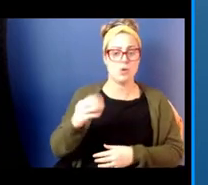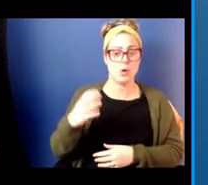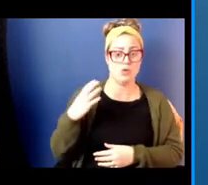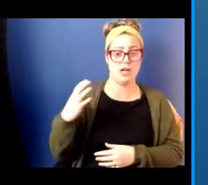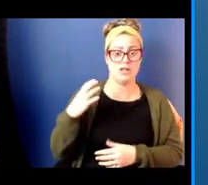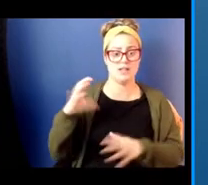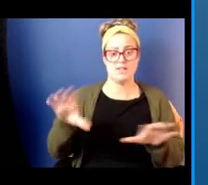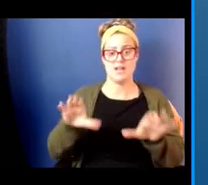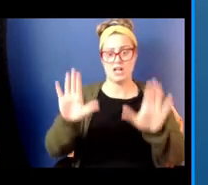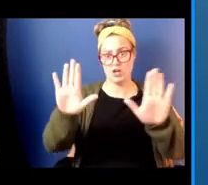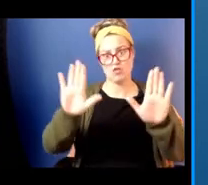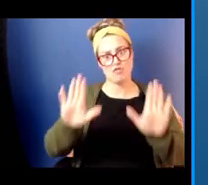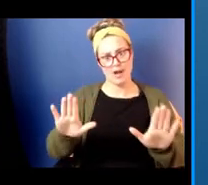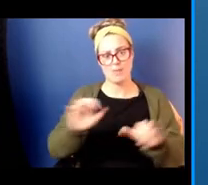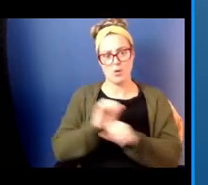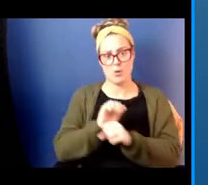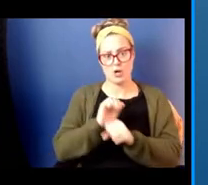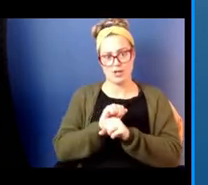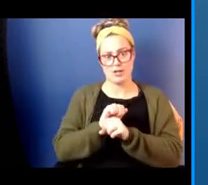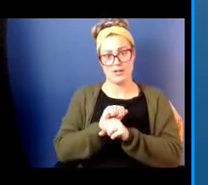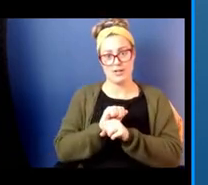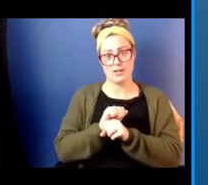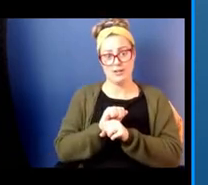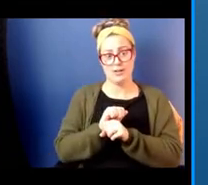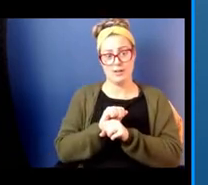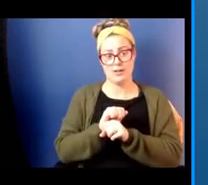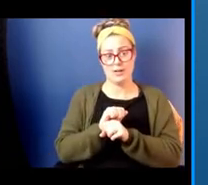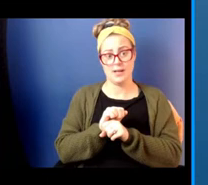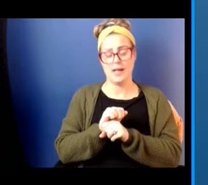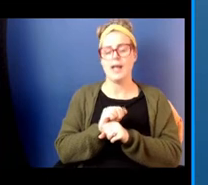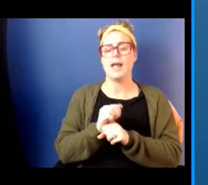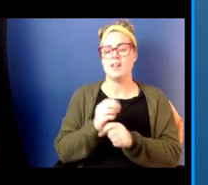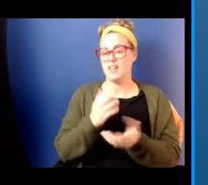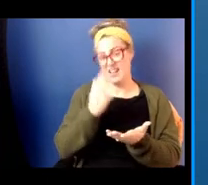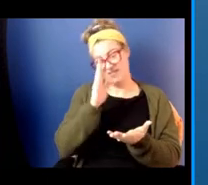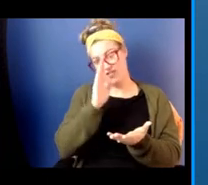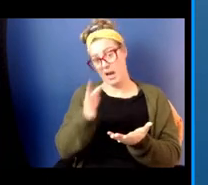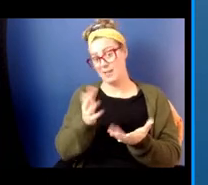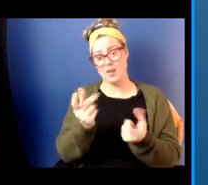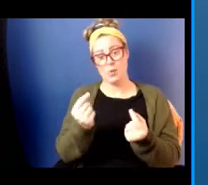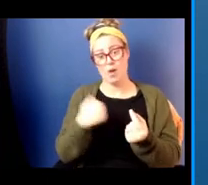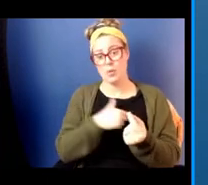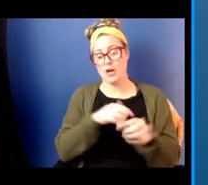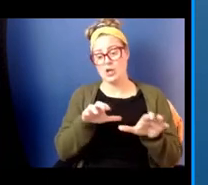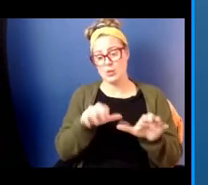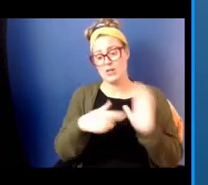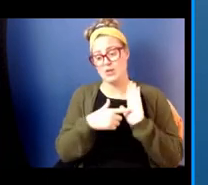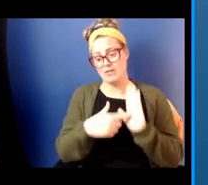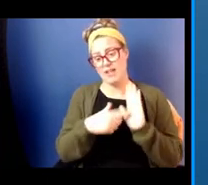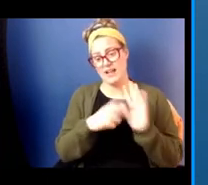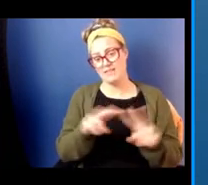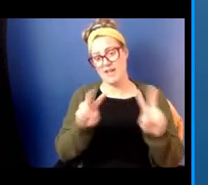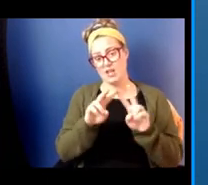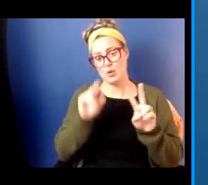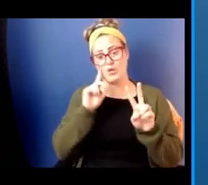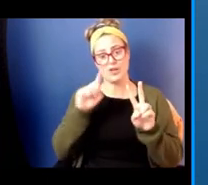and frankly what we are doing to reflect the values of this country gracias